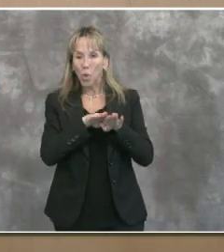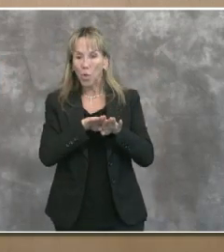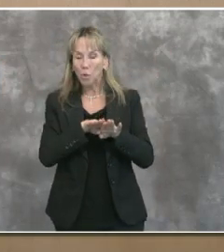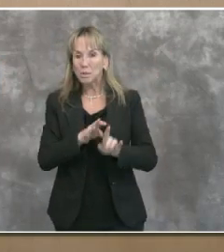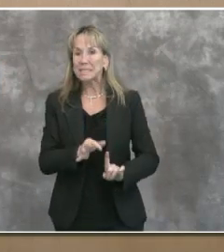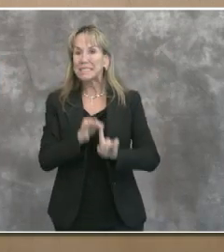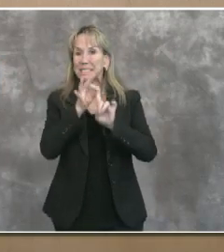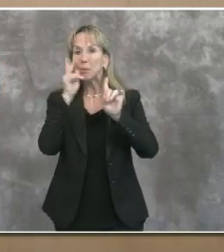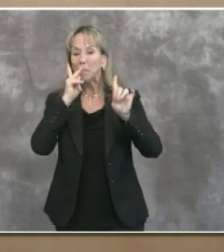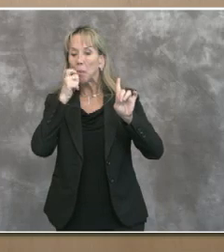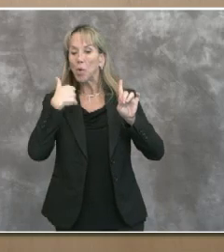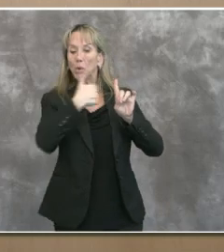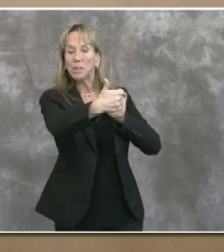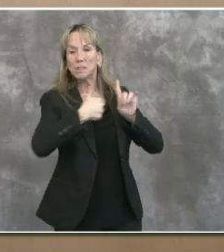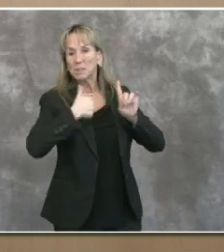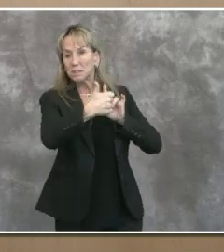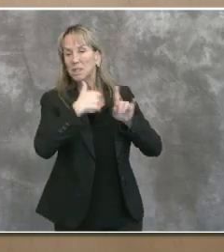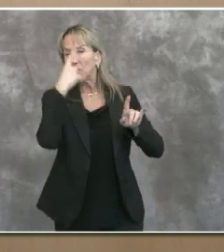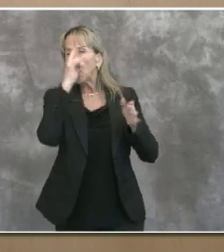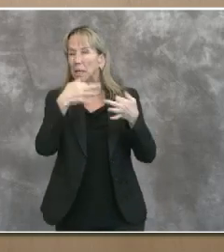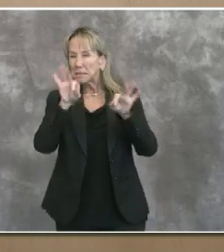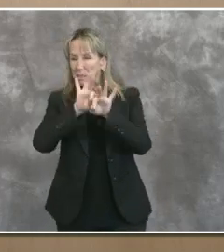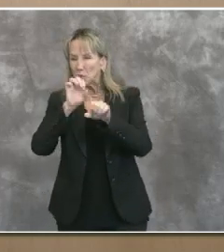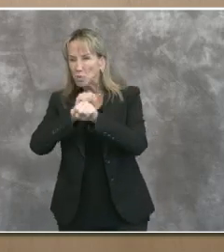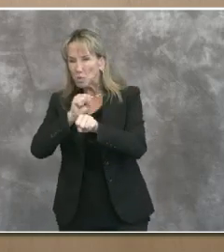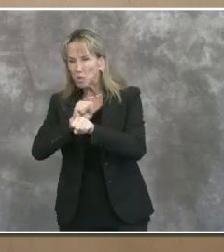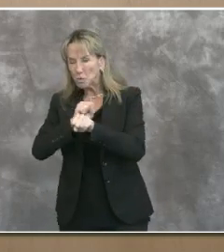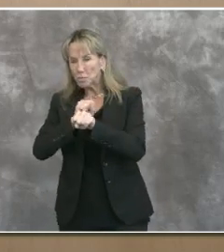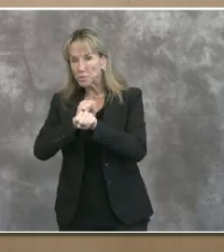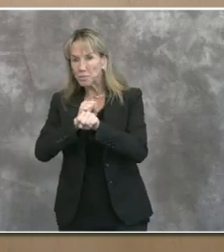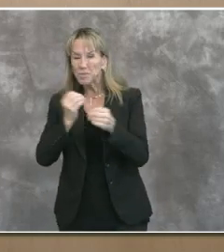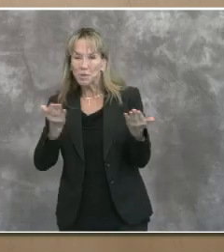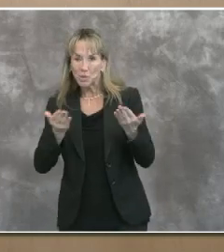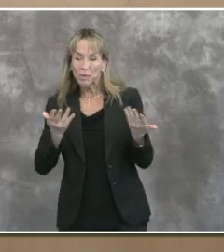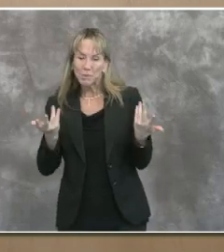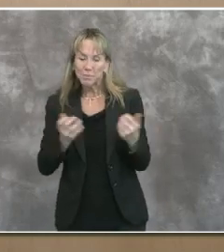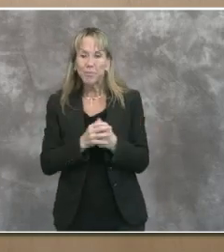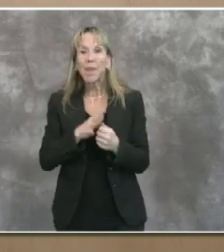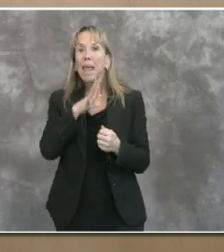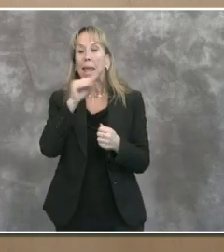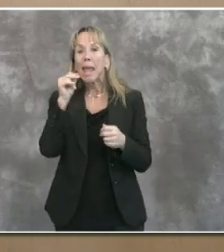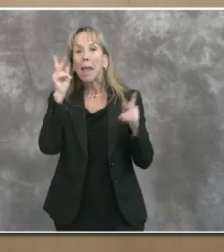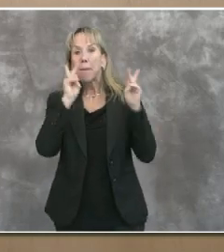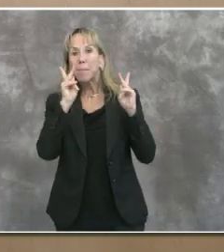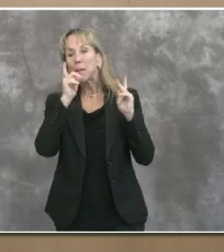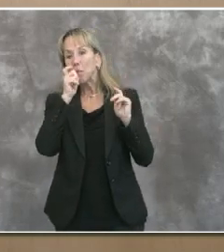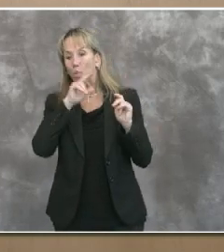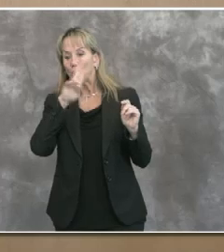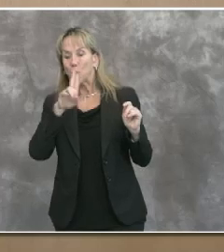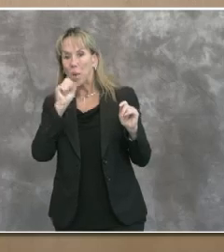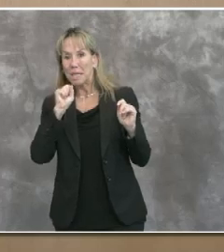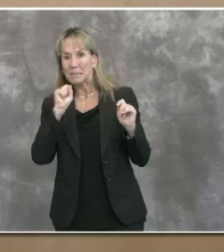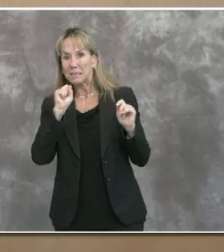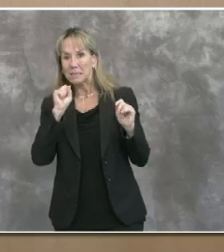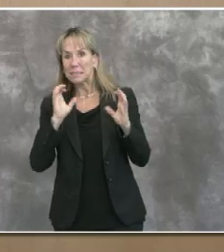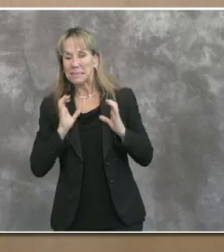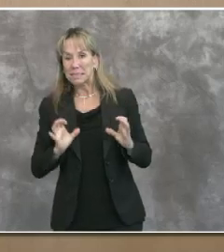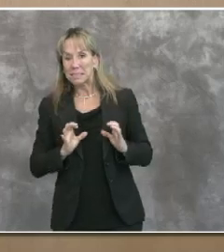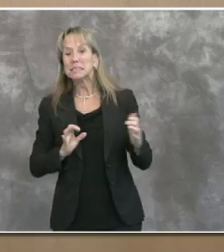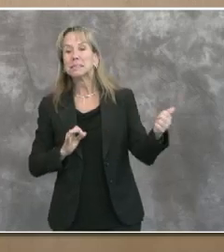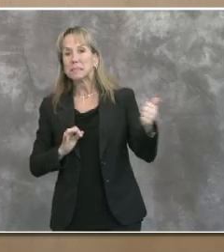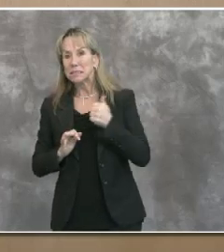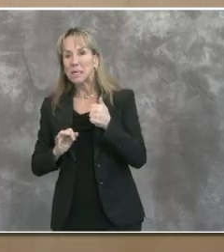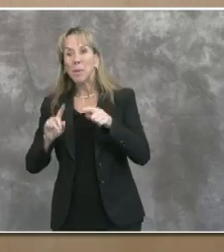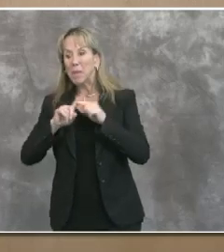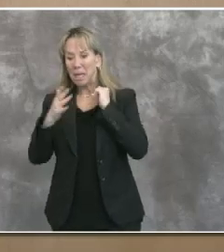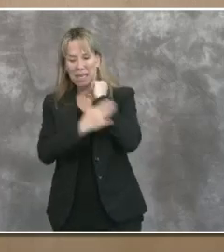individuals coming back and forth for essential services and individuals who are U.S. citizens. So again, the county does not